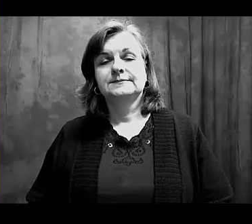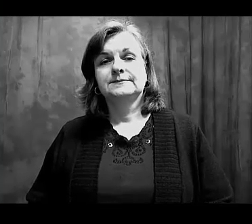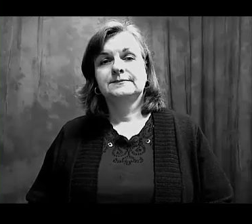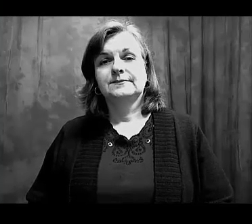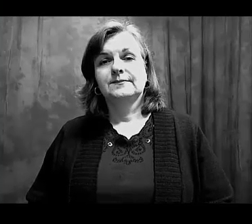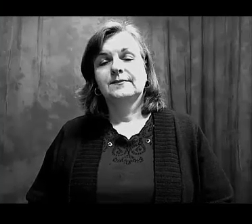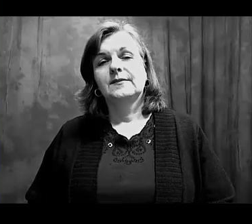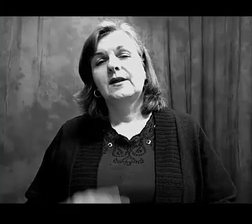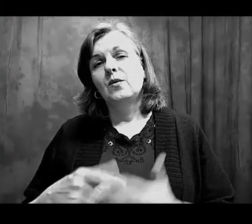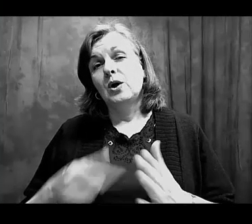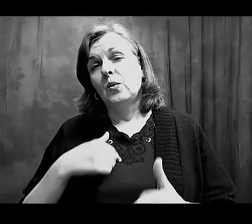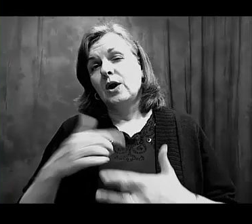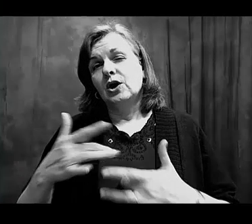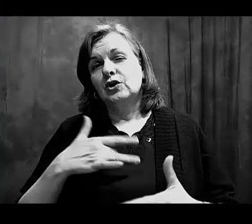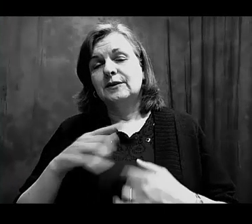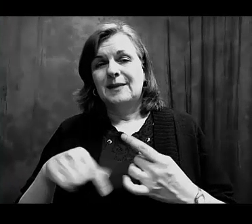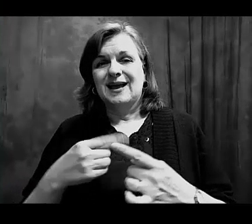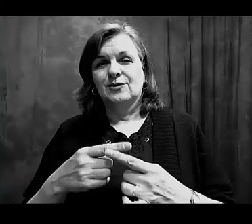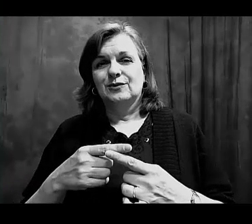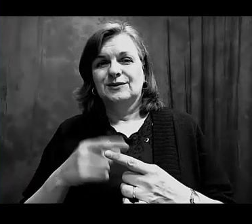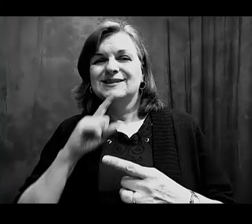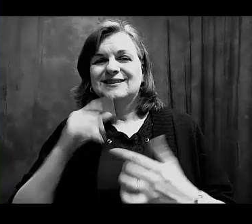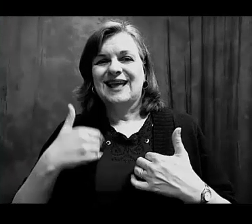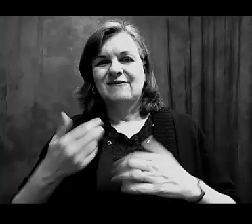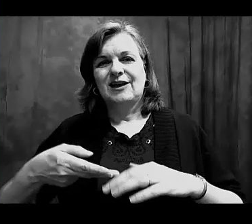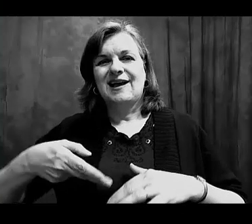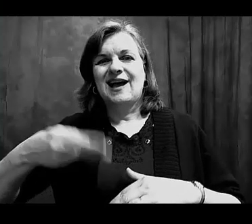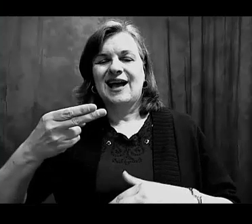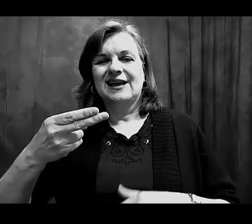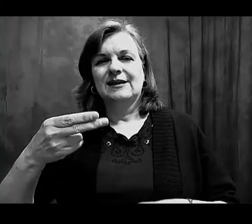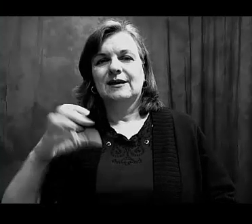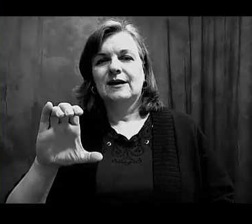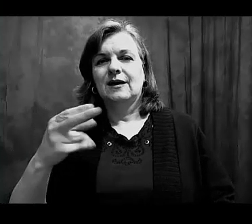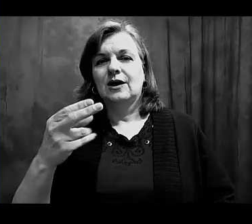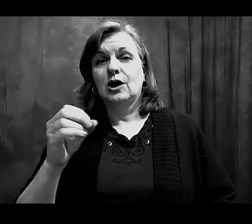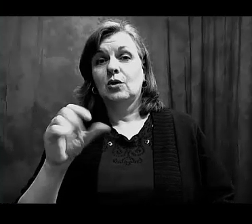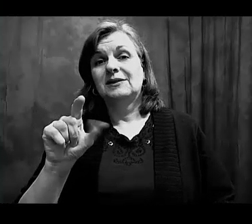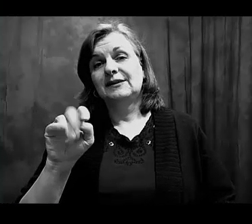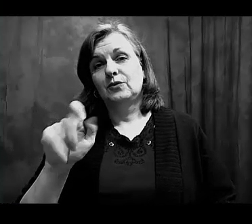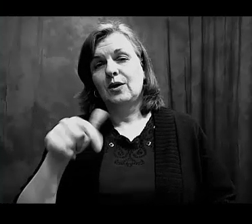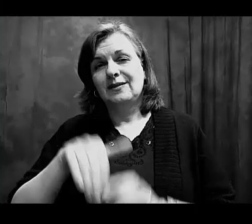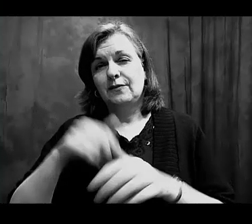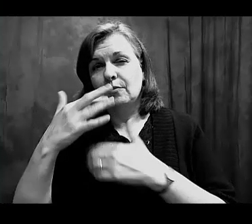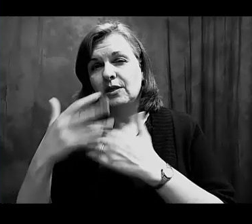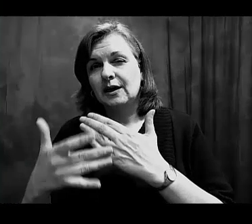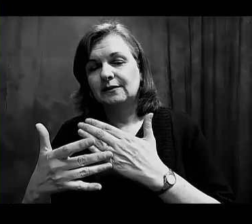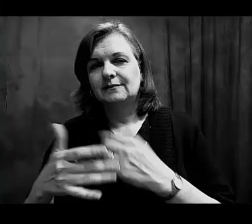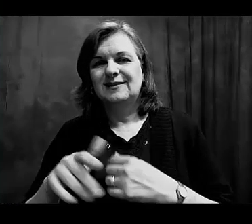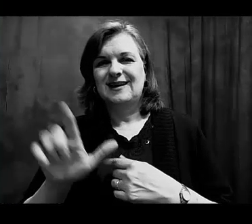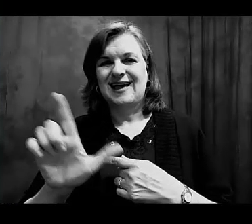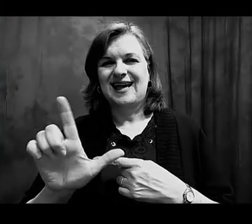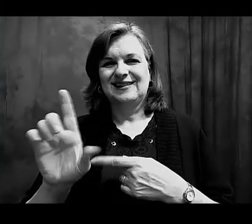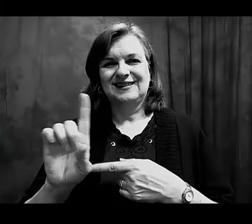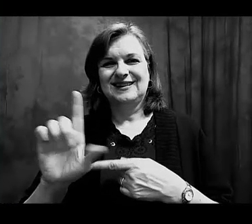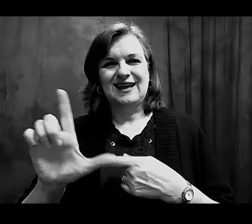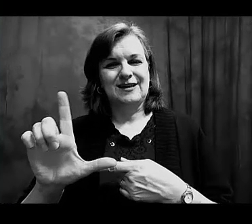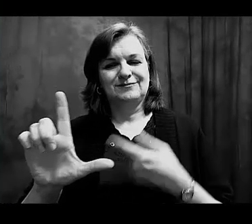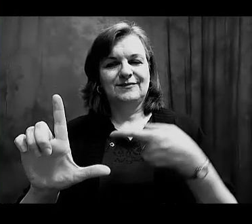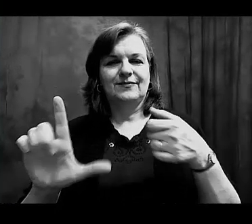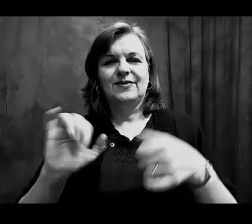So when we look at this production, what we are concerned about is having high cholesterol